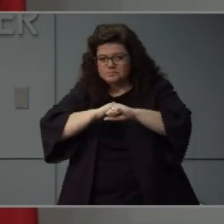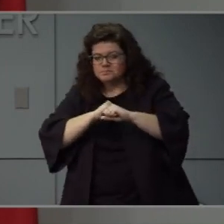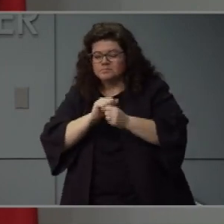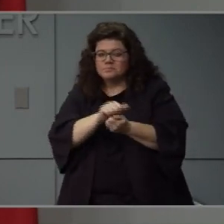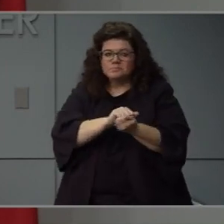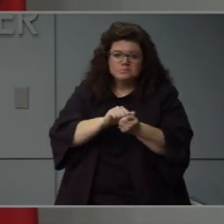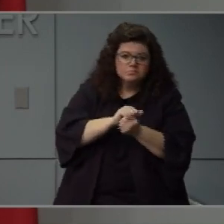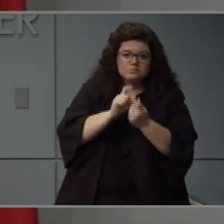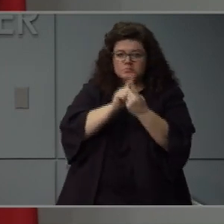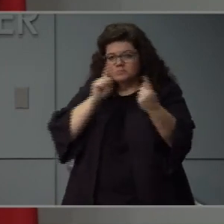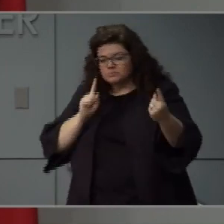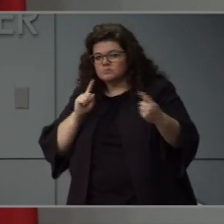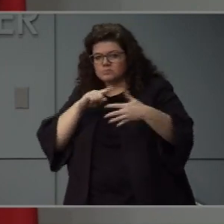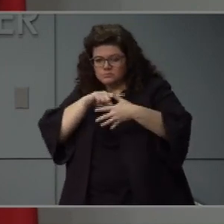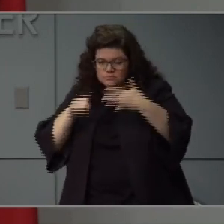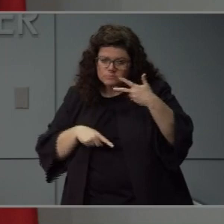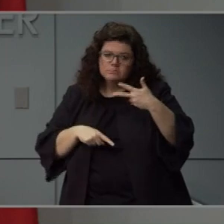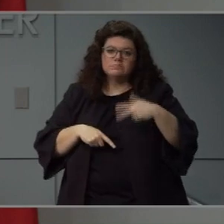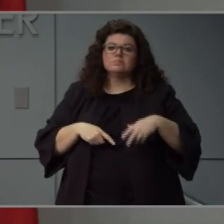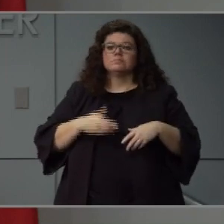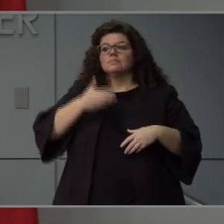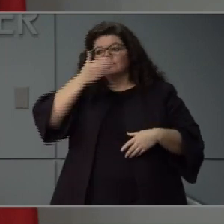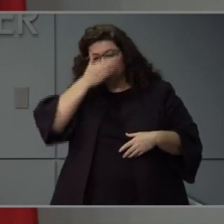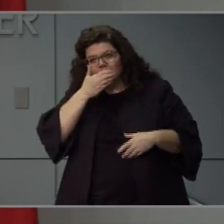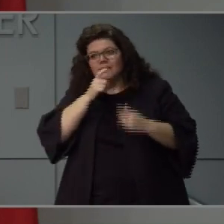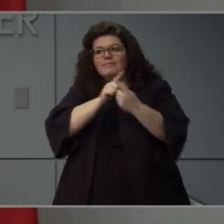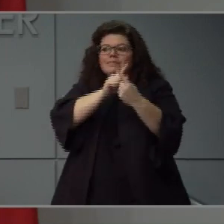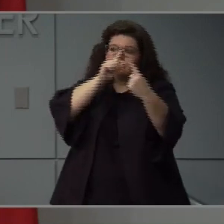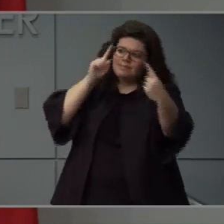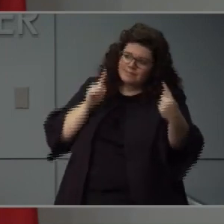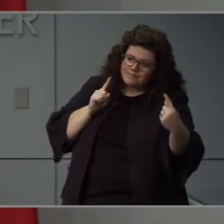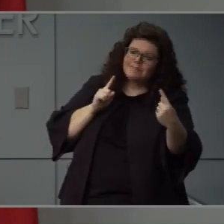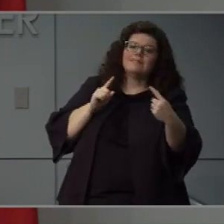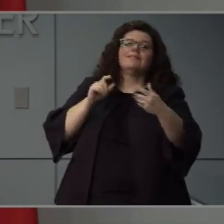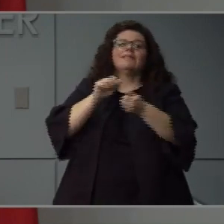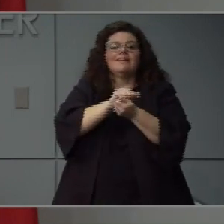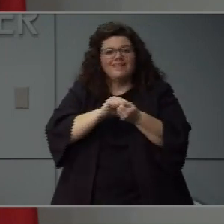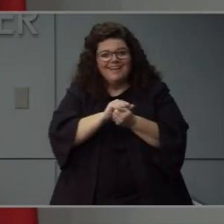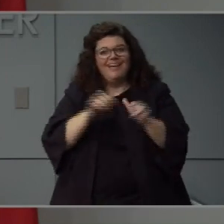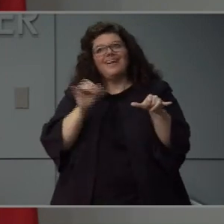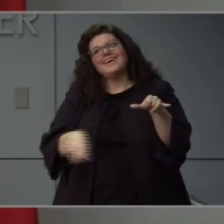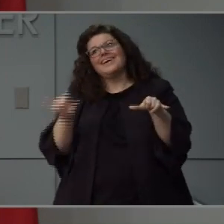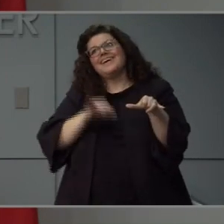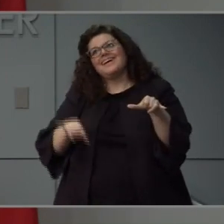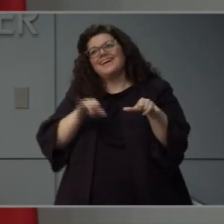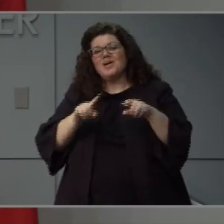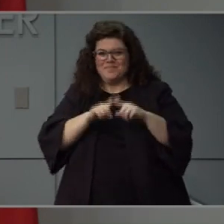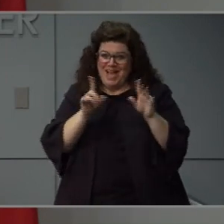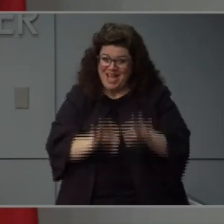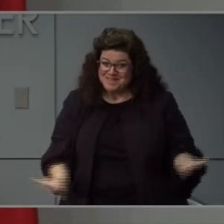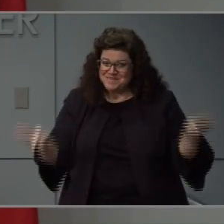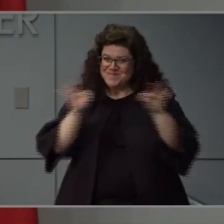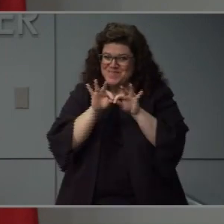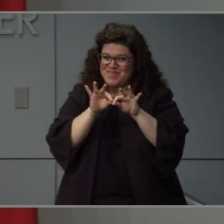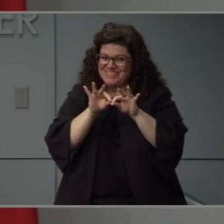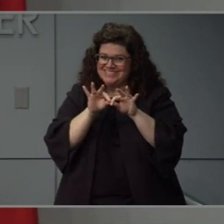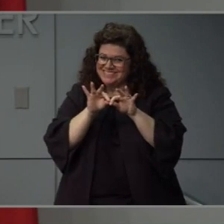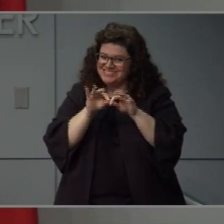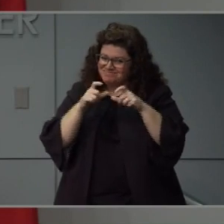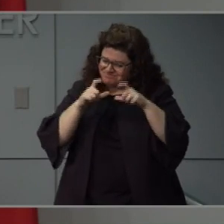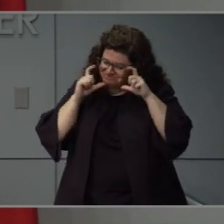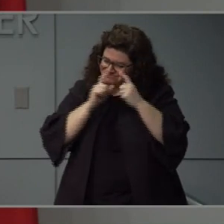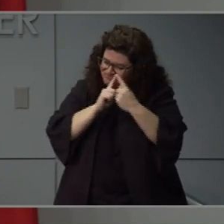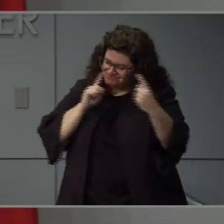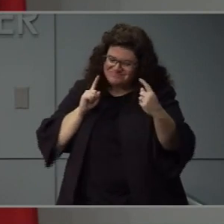We just go back to the three W's. I know you're going to get sick of hearing them, but it's so core and foundational. So with that, I hope you